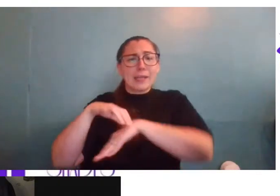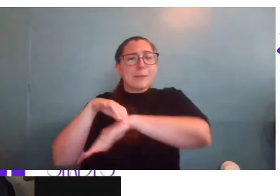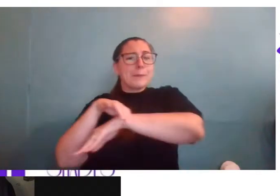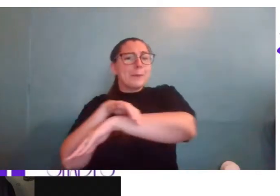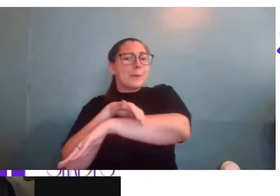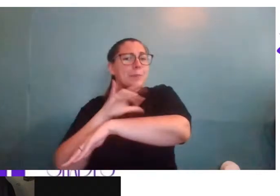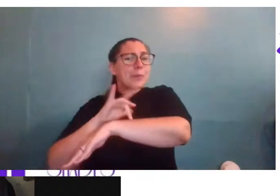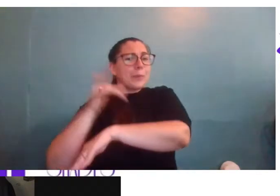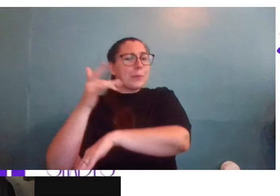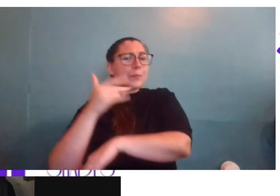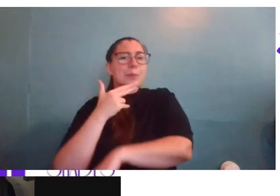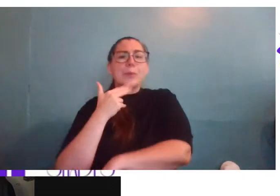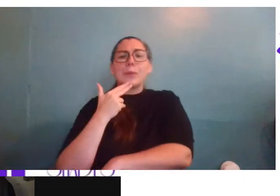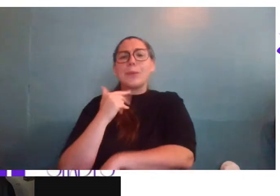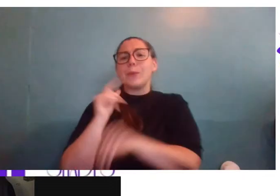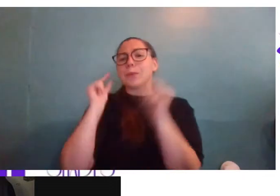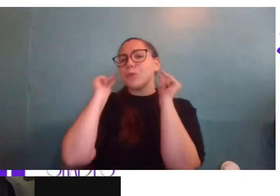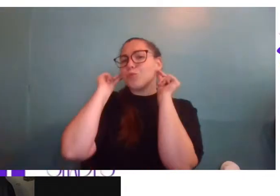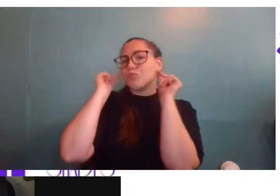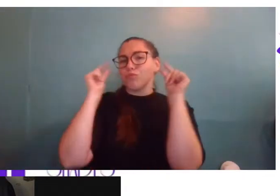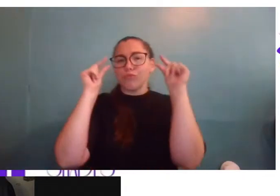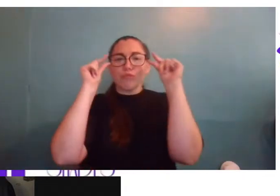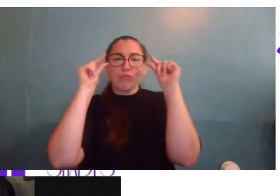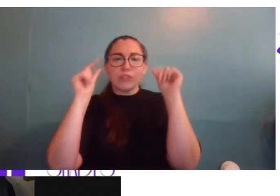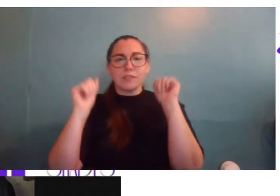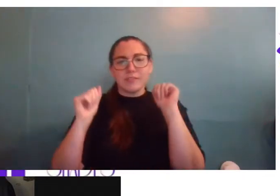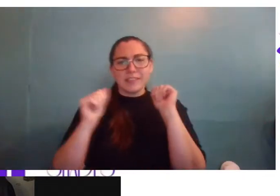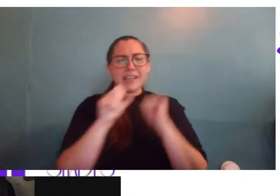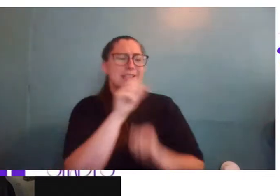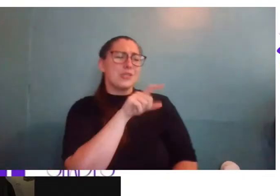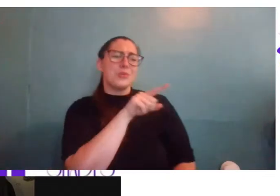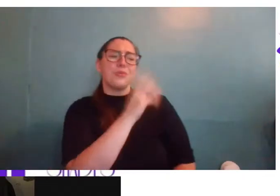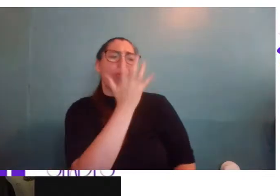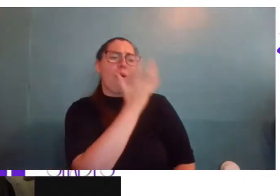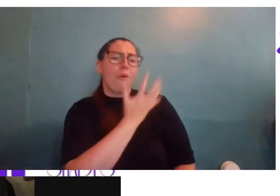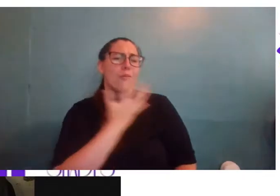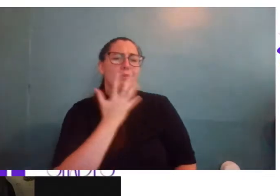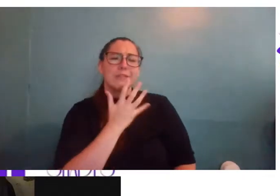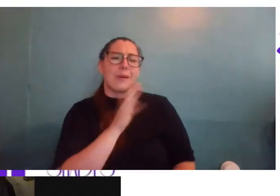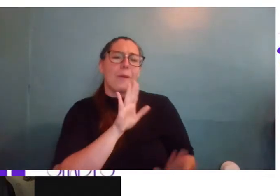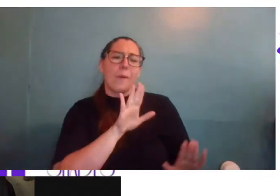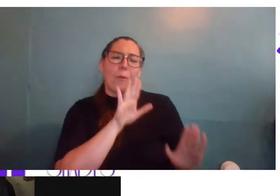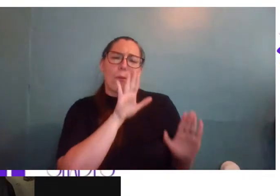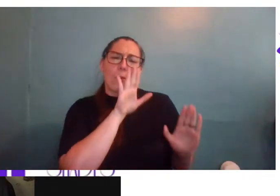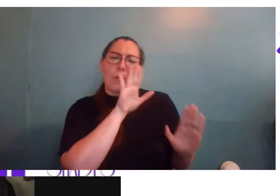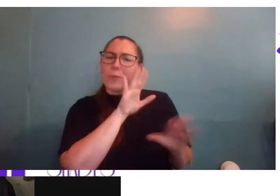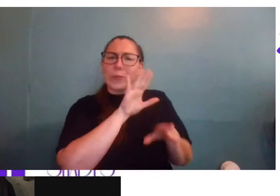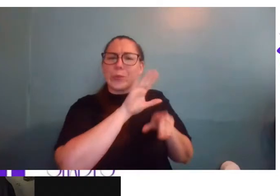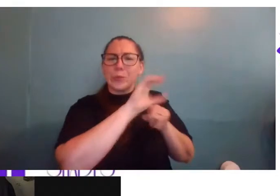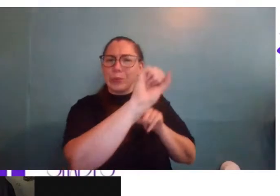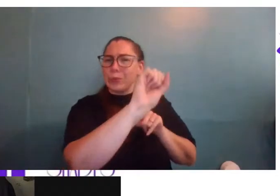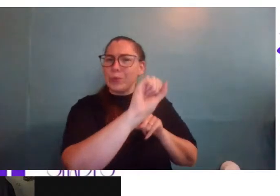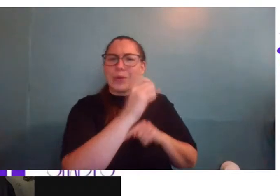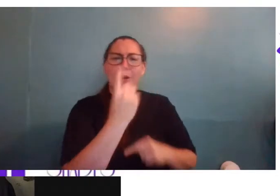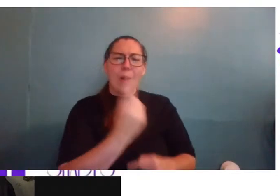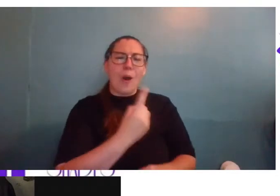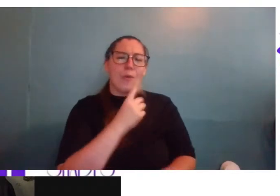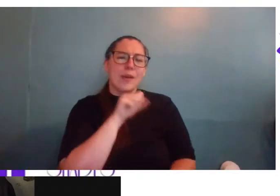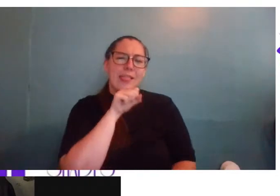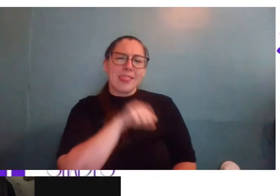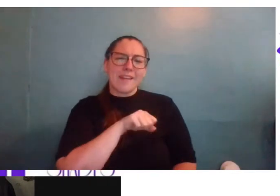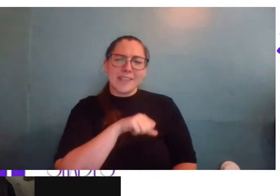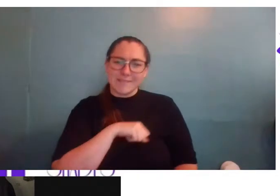cute little glasses, and It's and, always fabulous, always fabulous, and I love it.